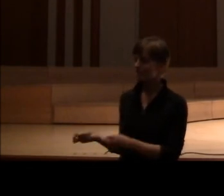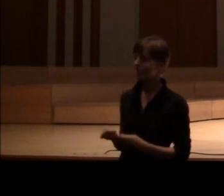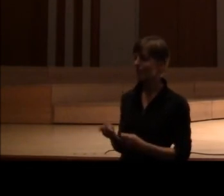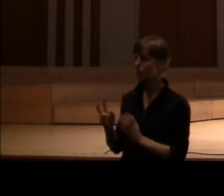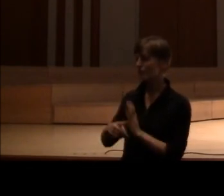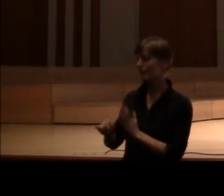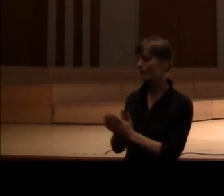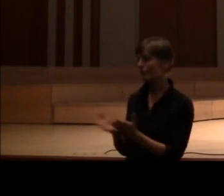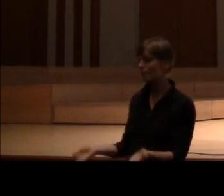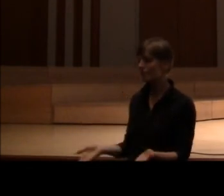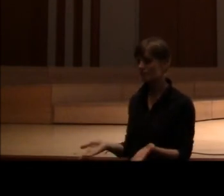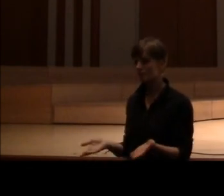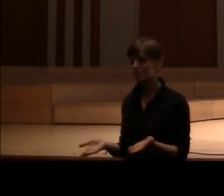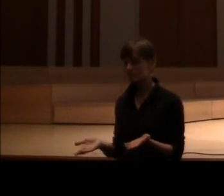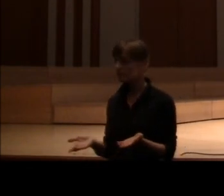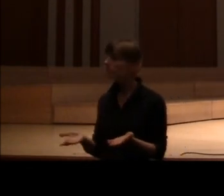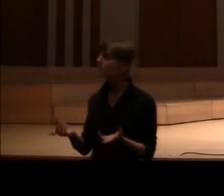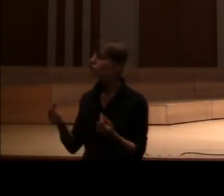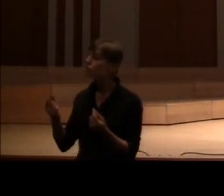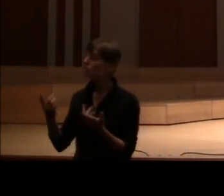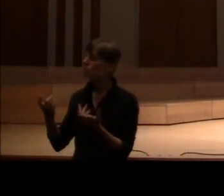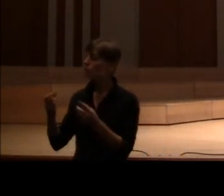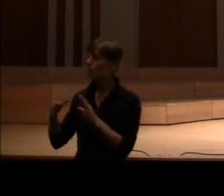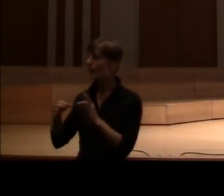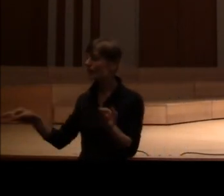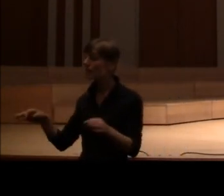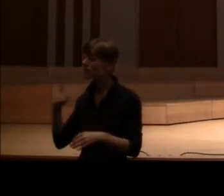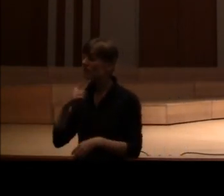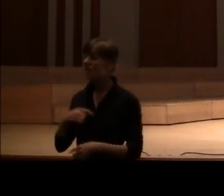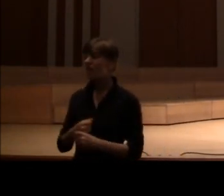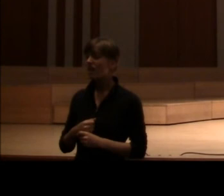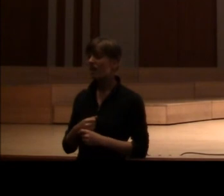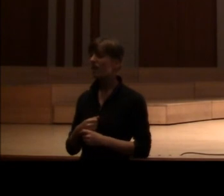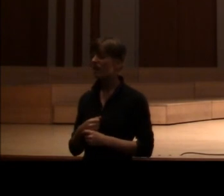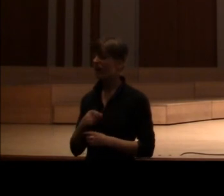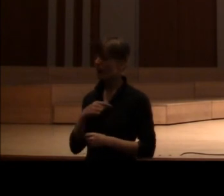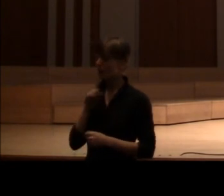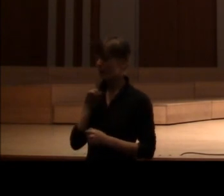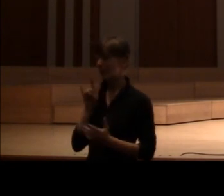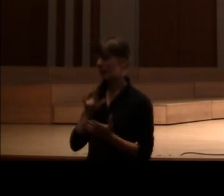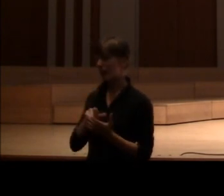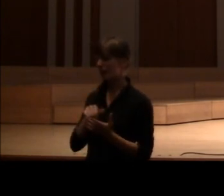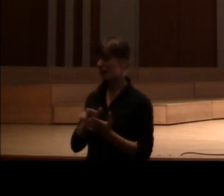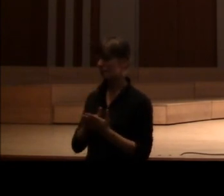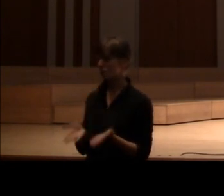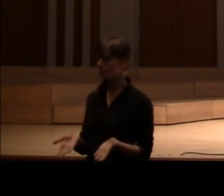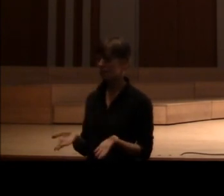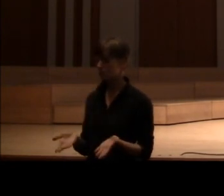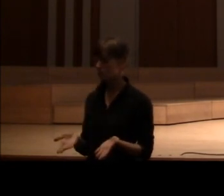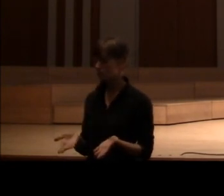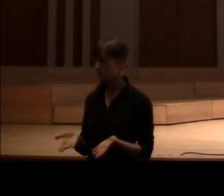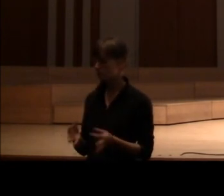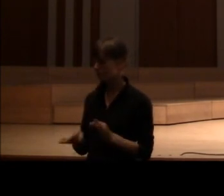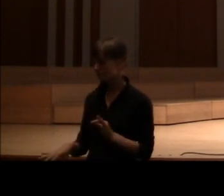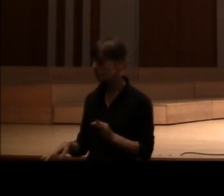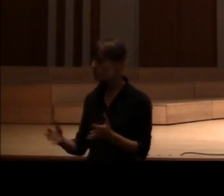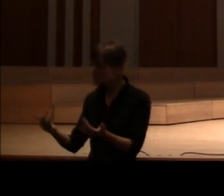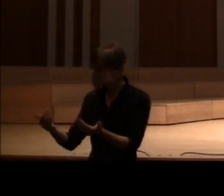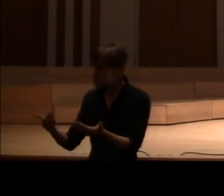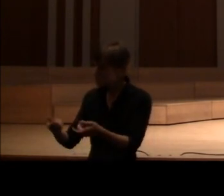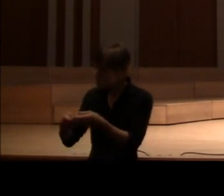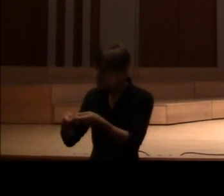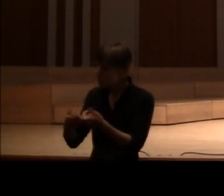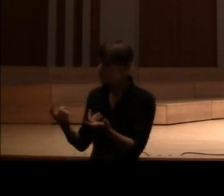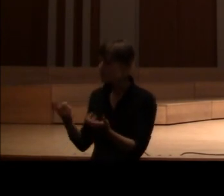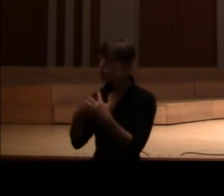book? Really getting students to elaborate beyond, I love this book so much, can be difficult, I've seen, but asking them to start a fan